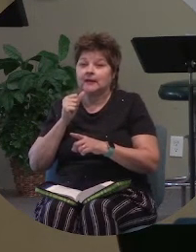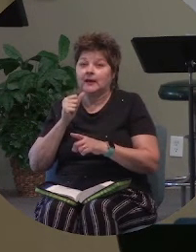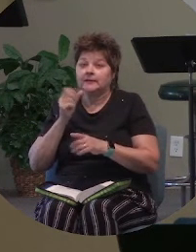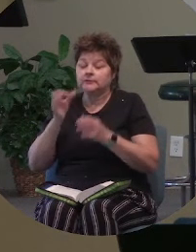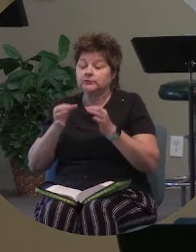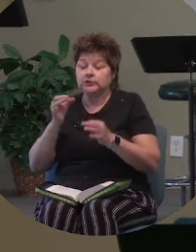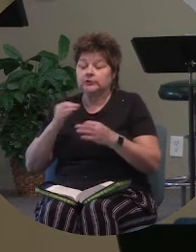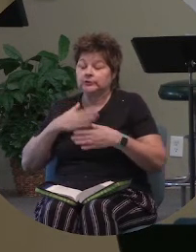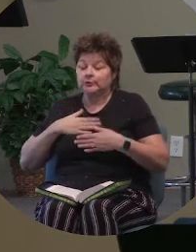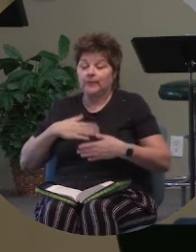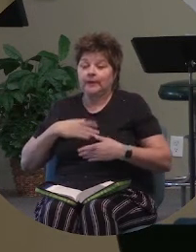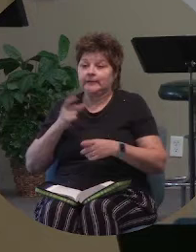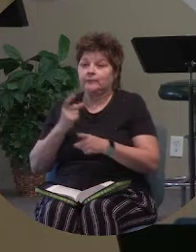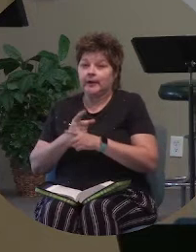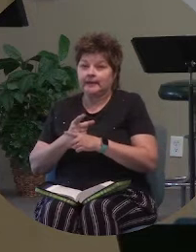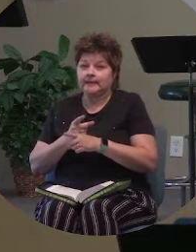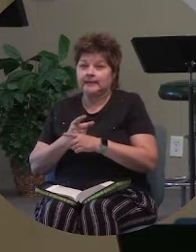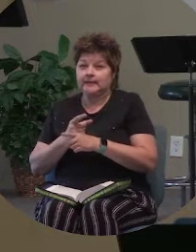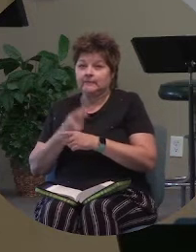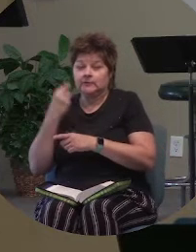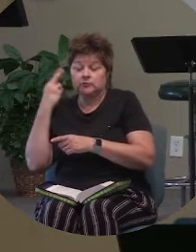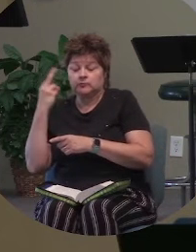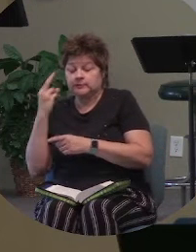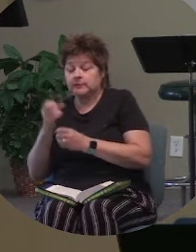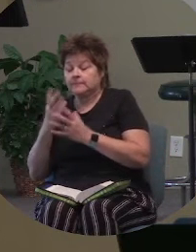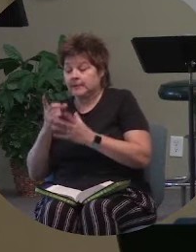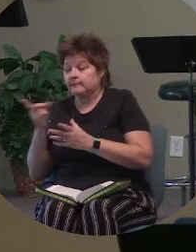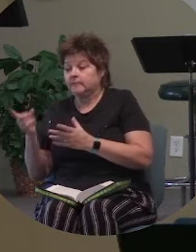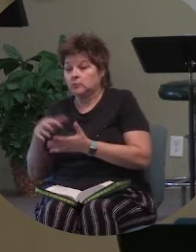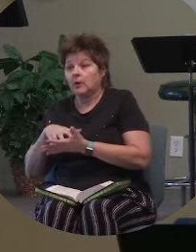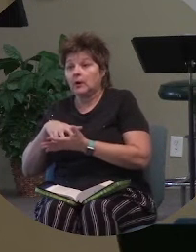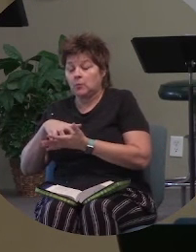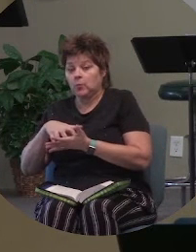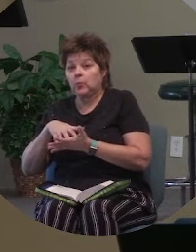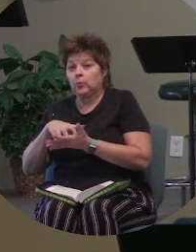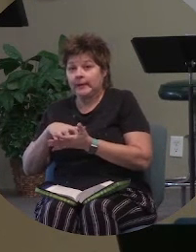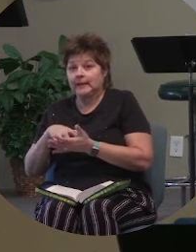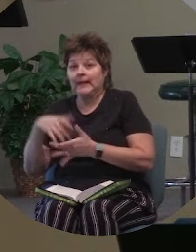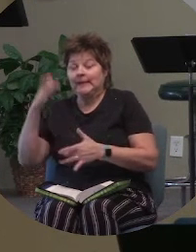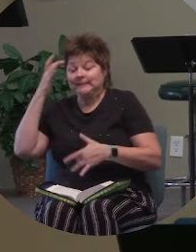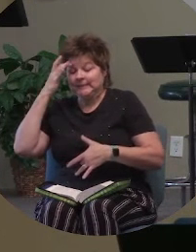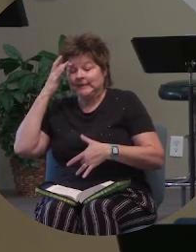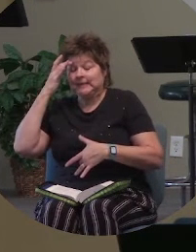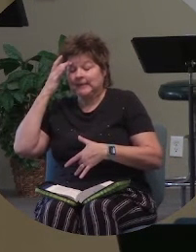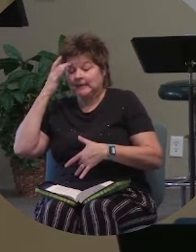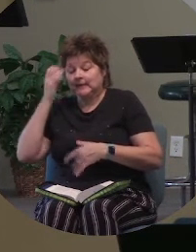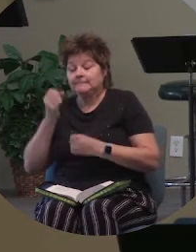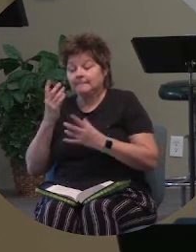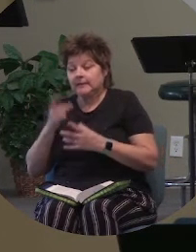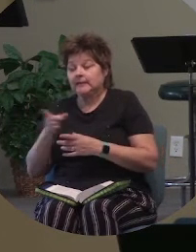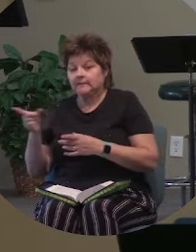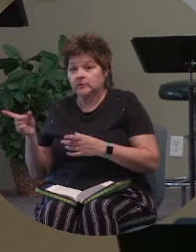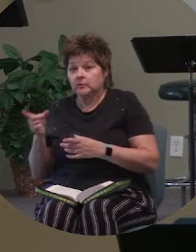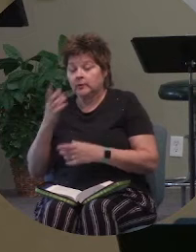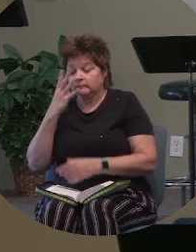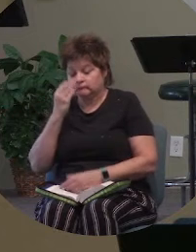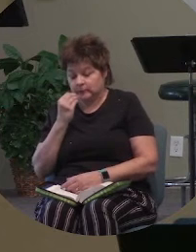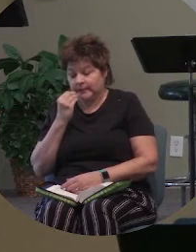rightly. For this reason, many of you are weak and sick, and a number of you